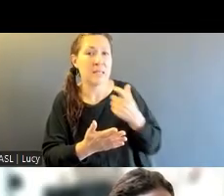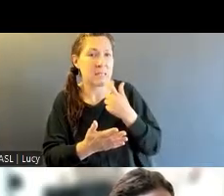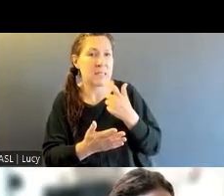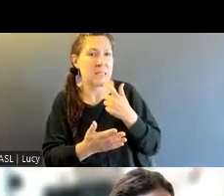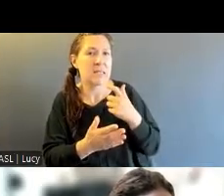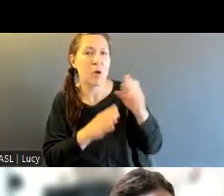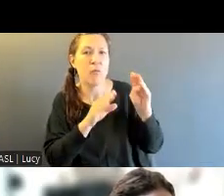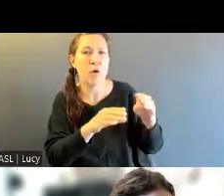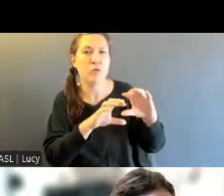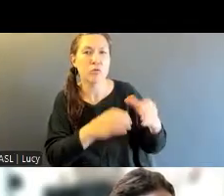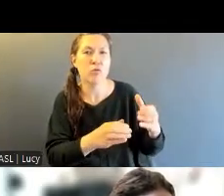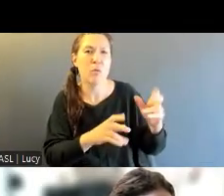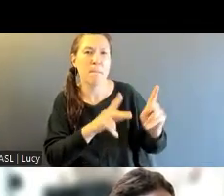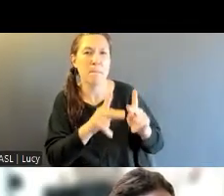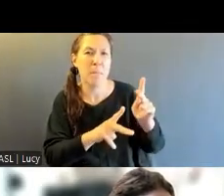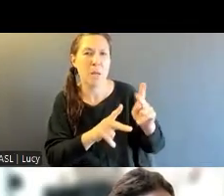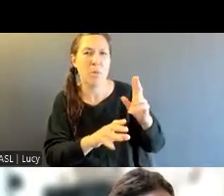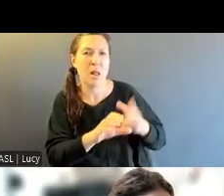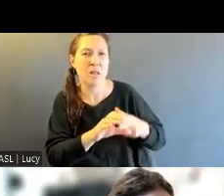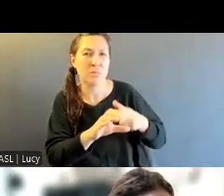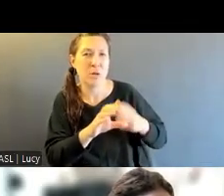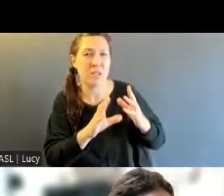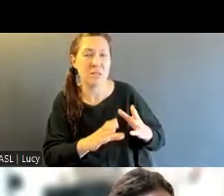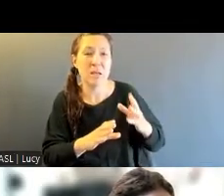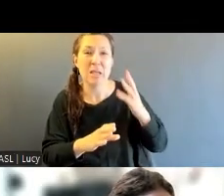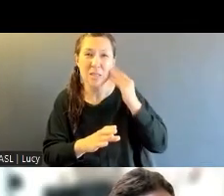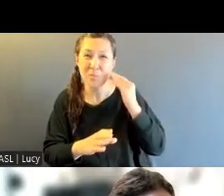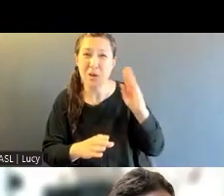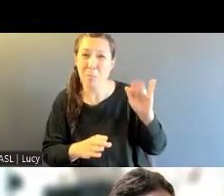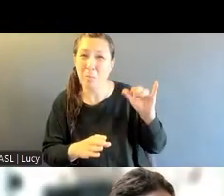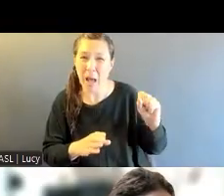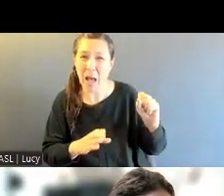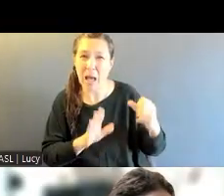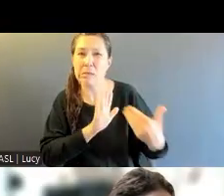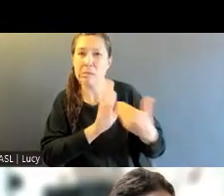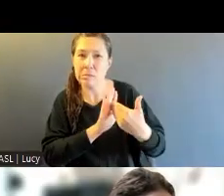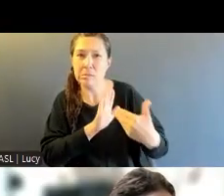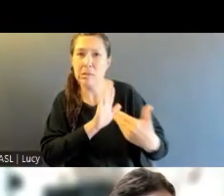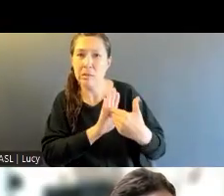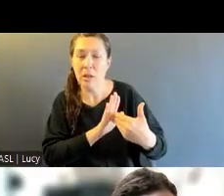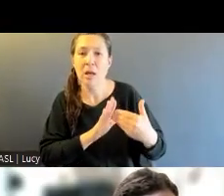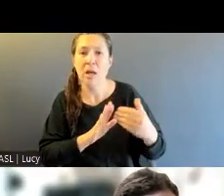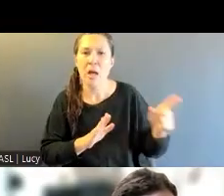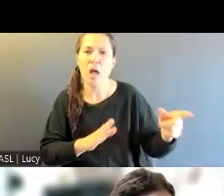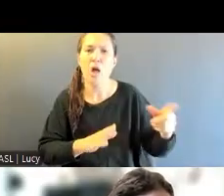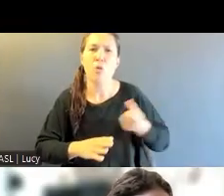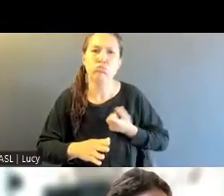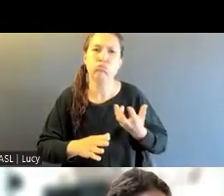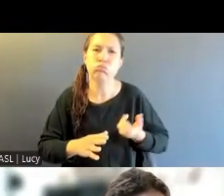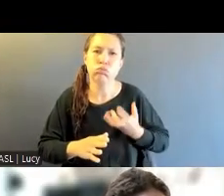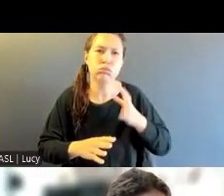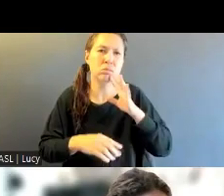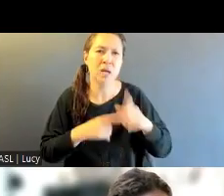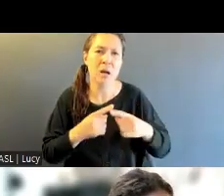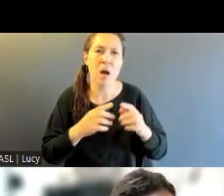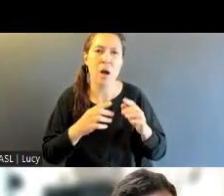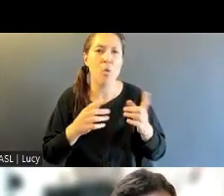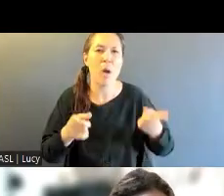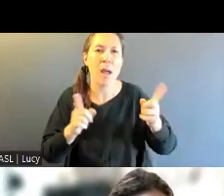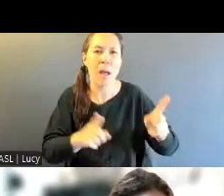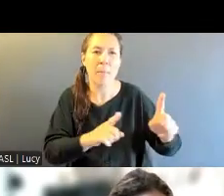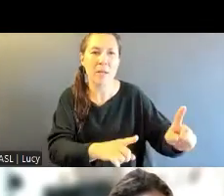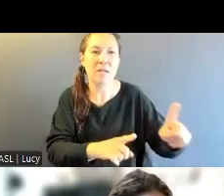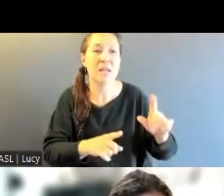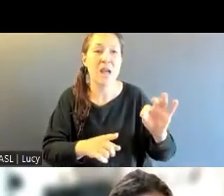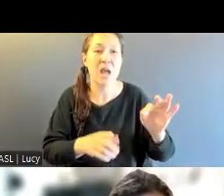experiences discrimination and bias and were able to tell us about how this show up for them when accessing service.